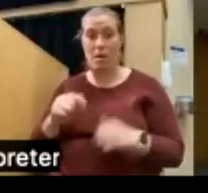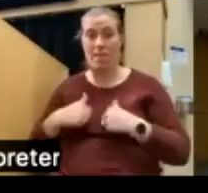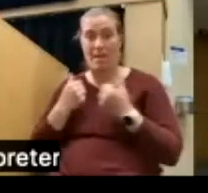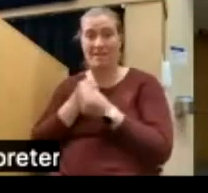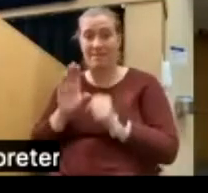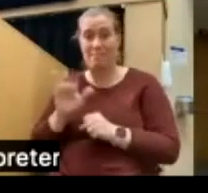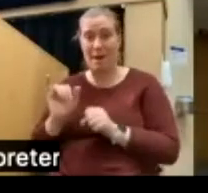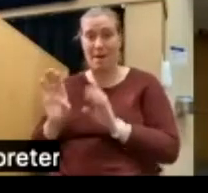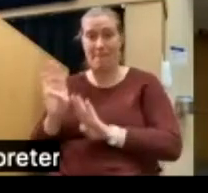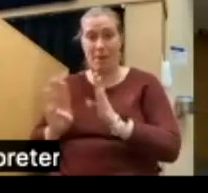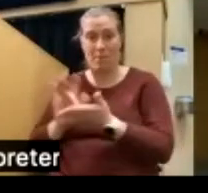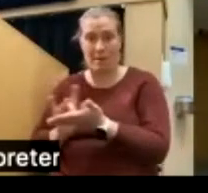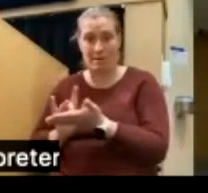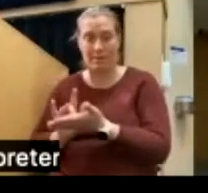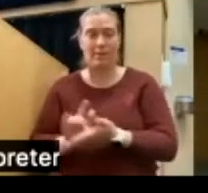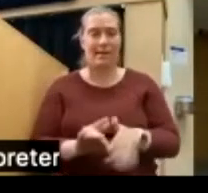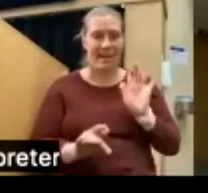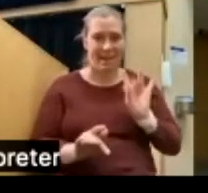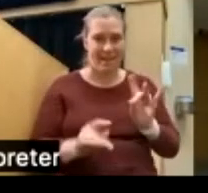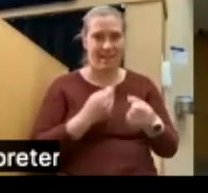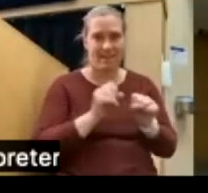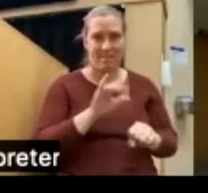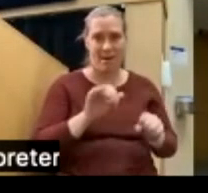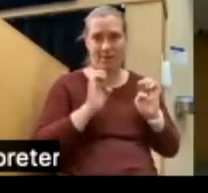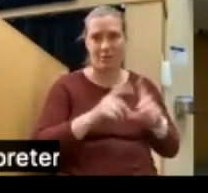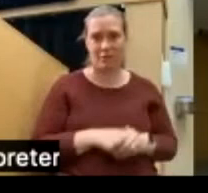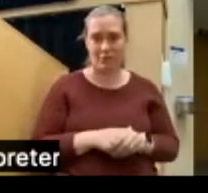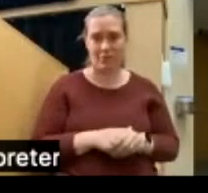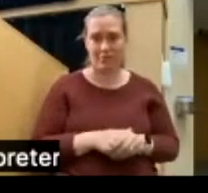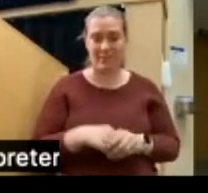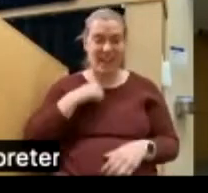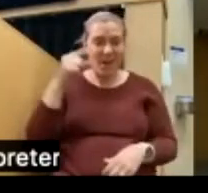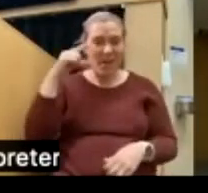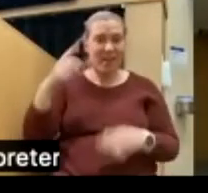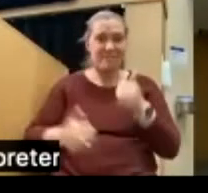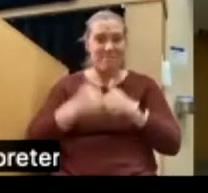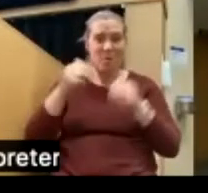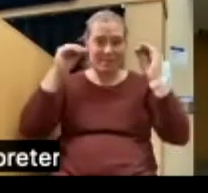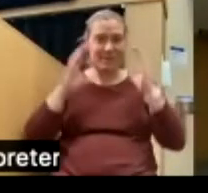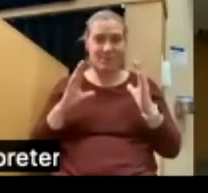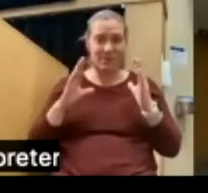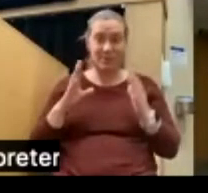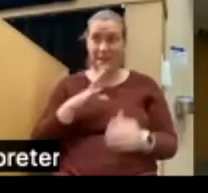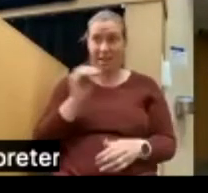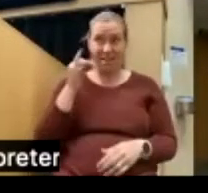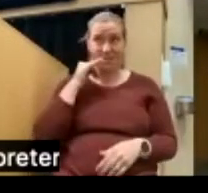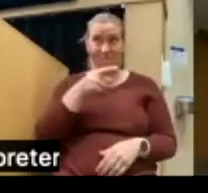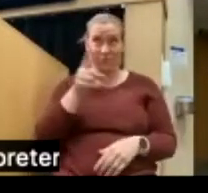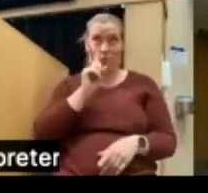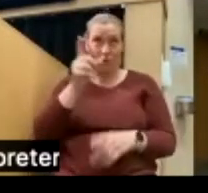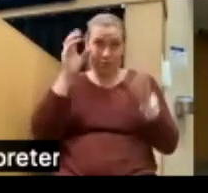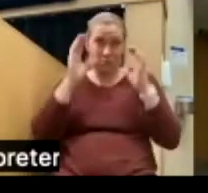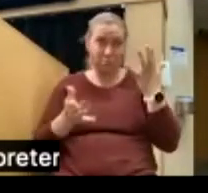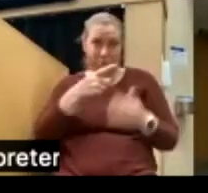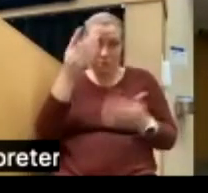pretty amazing because I don't think most teachers necessarily know, and for those of us that are educators know,